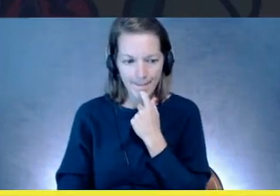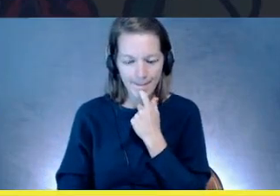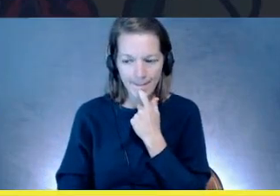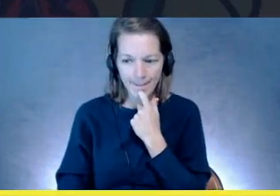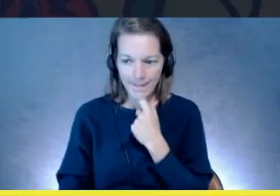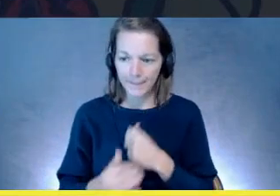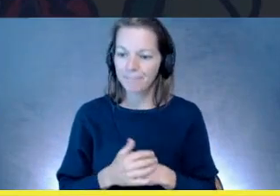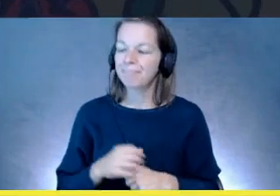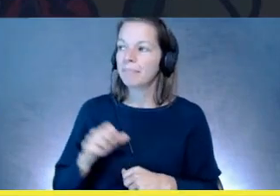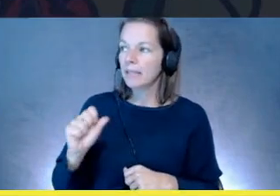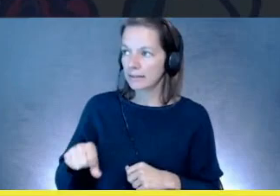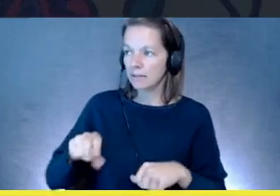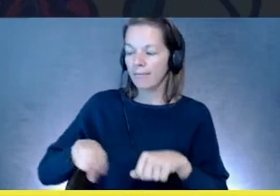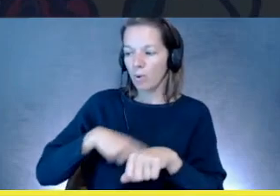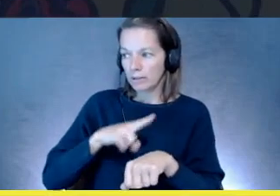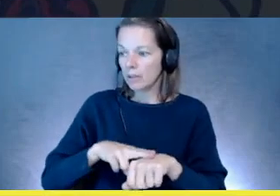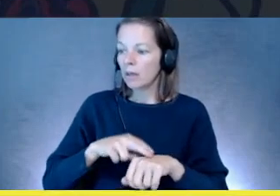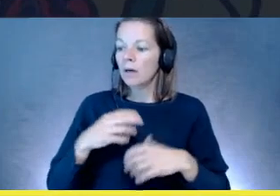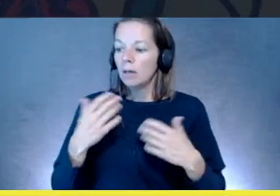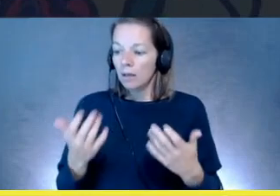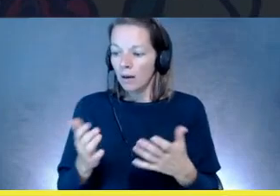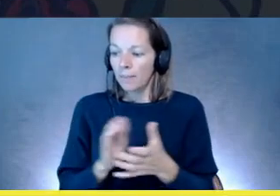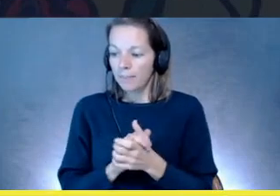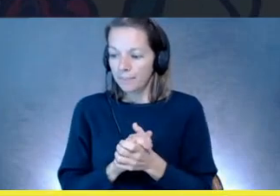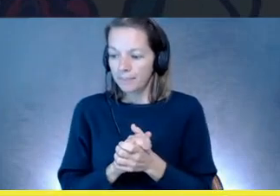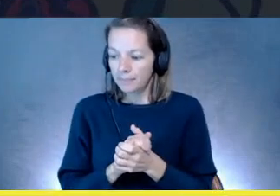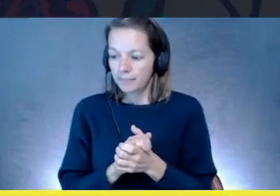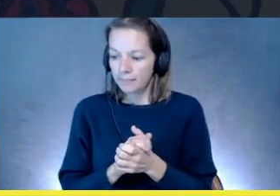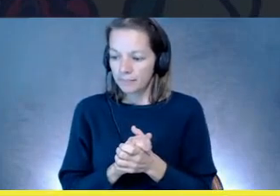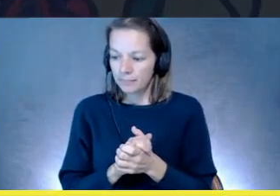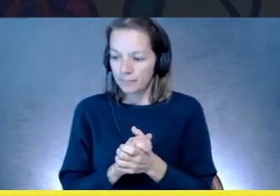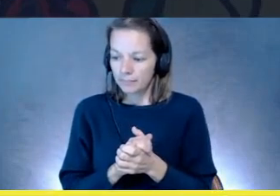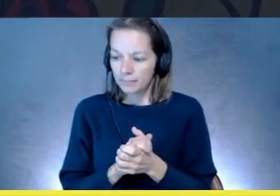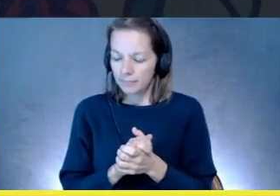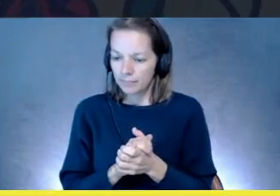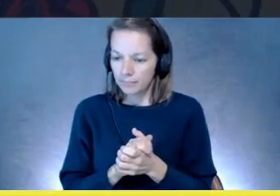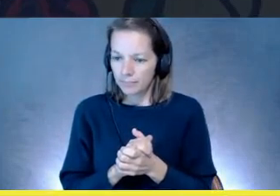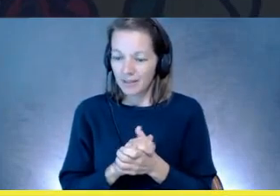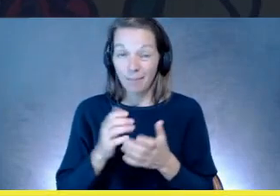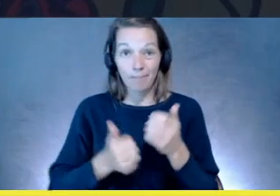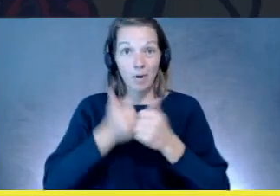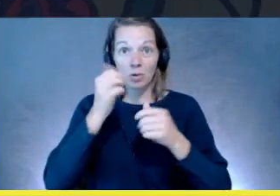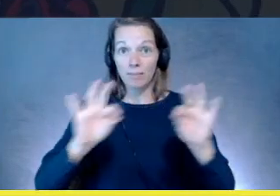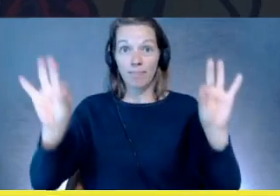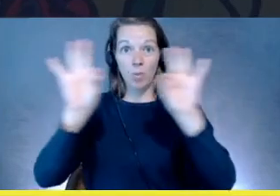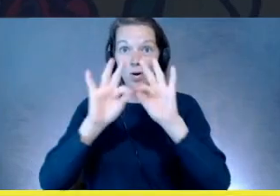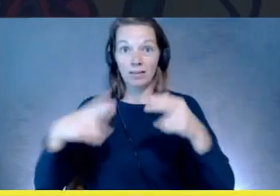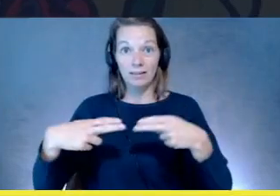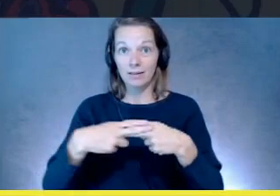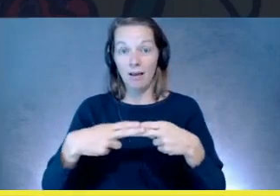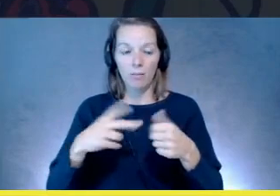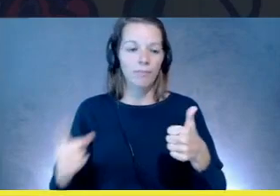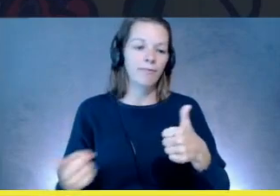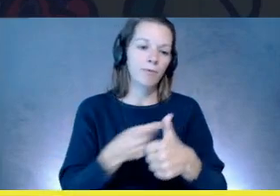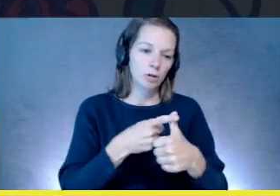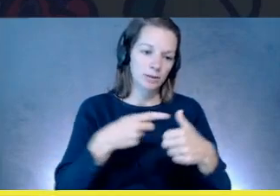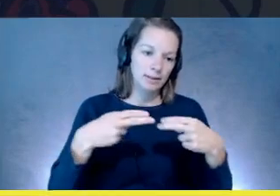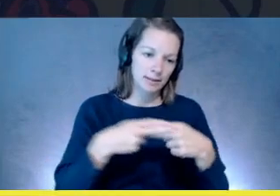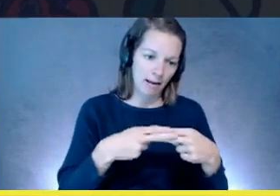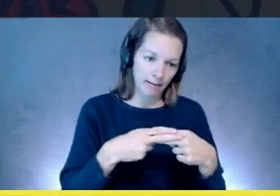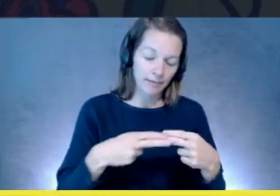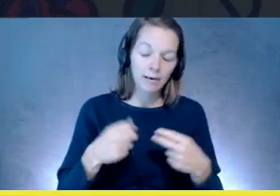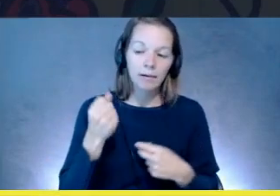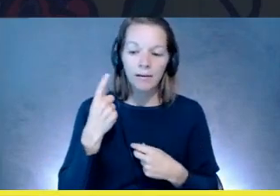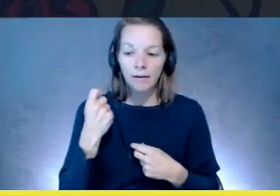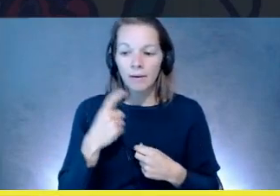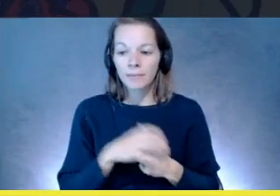Yes, of course. I think that the most important slide is probably that very first slide where, I think